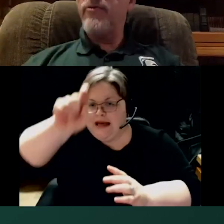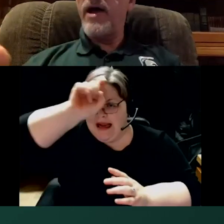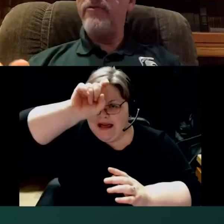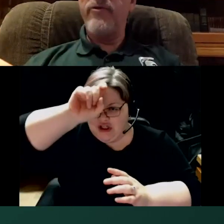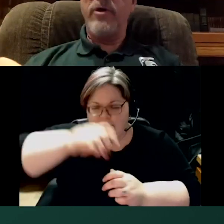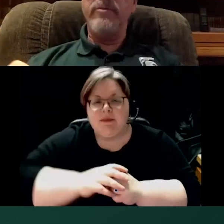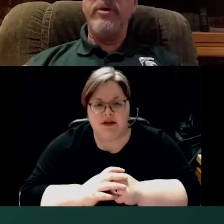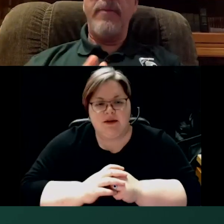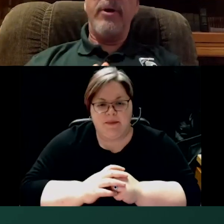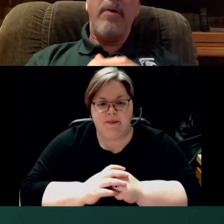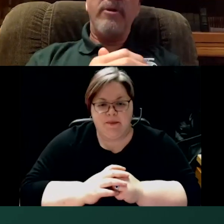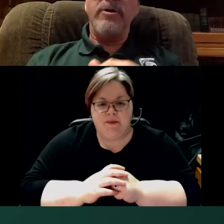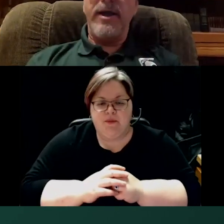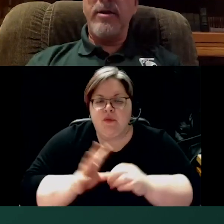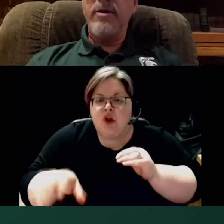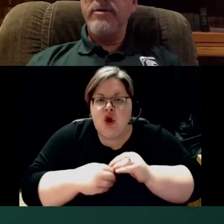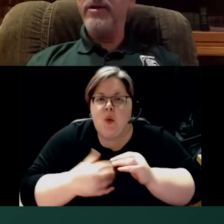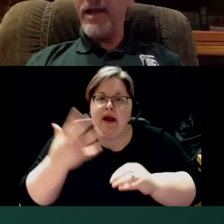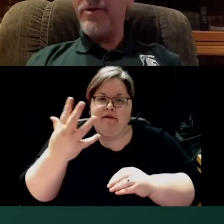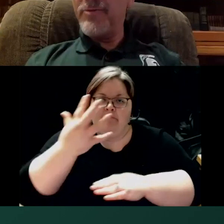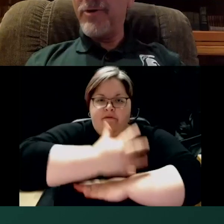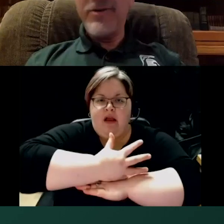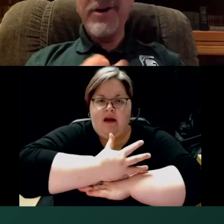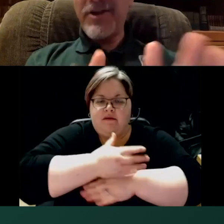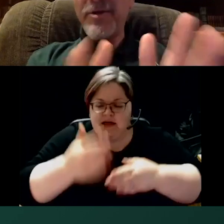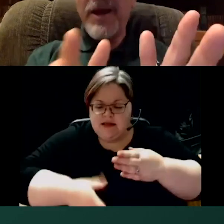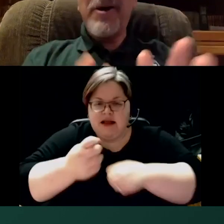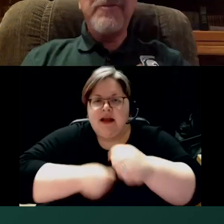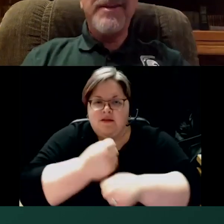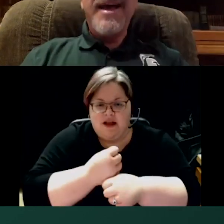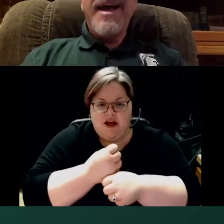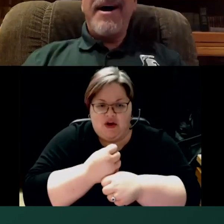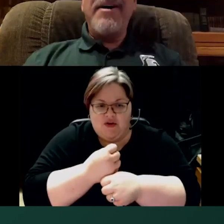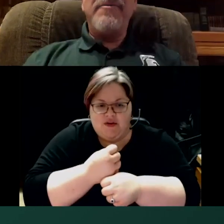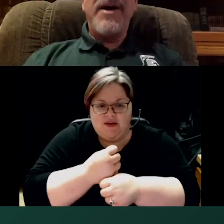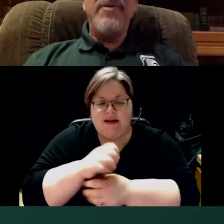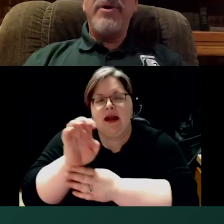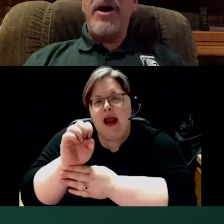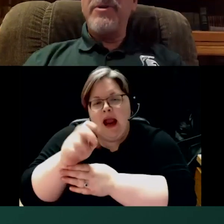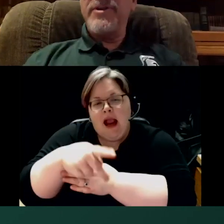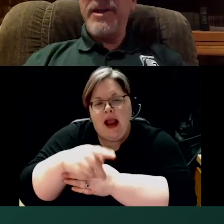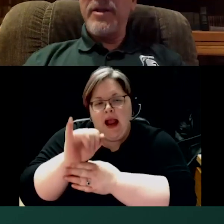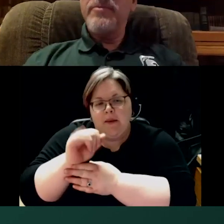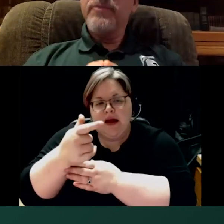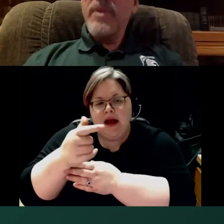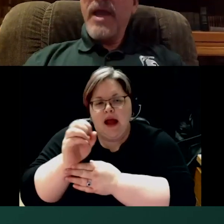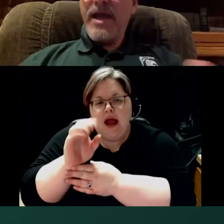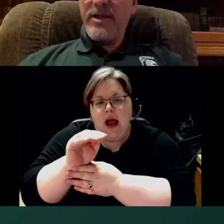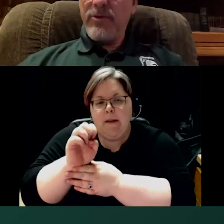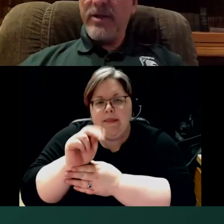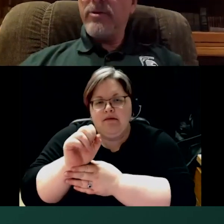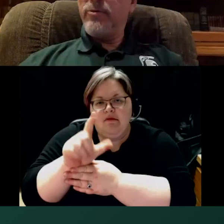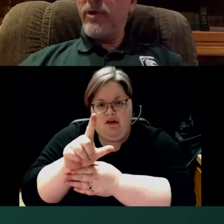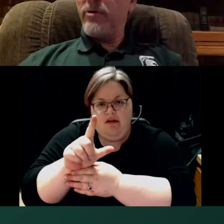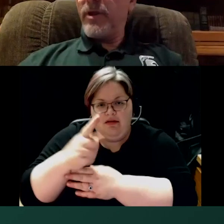extra 5 epigomenal days. Isn't that a good word? You don't get to use that often. 5 epigomenal days, and